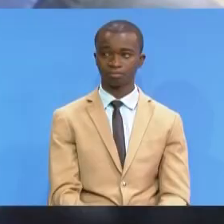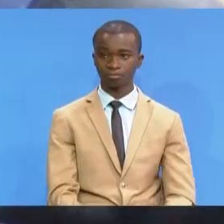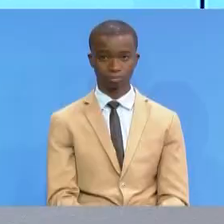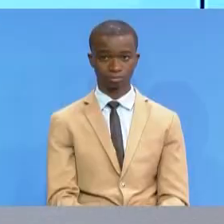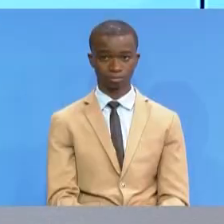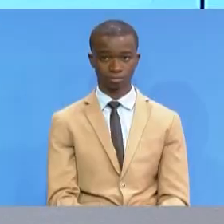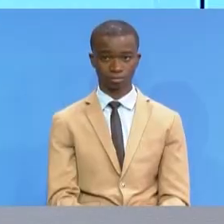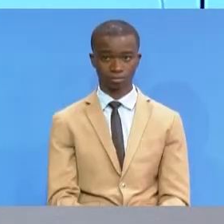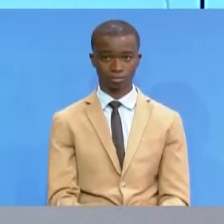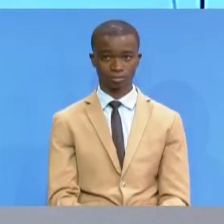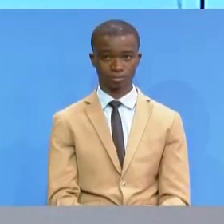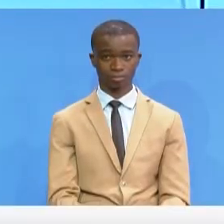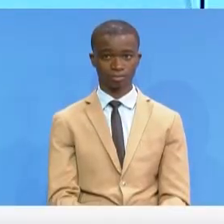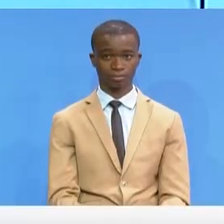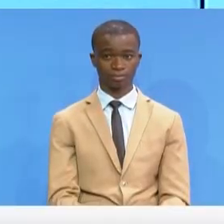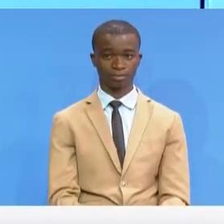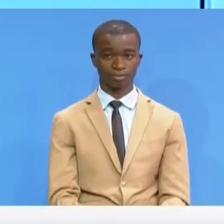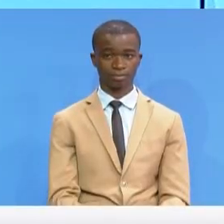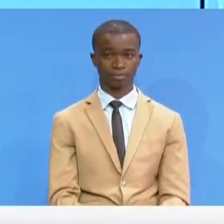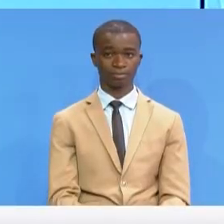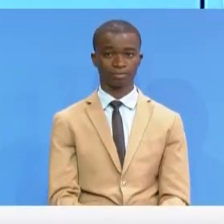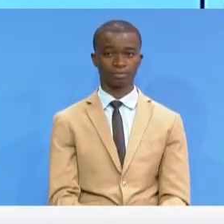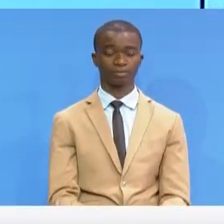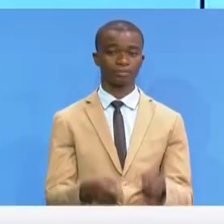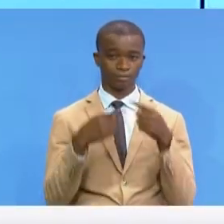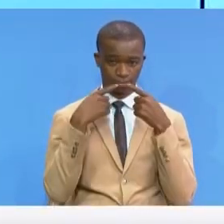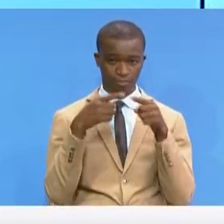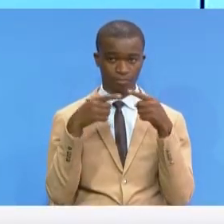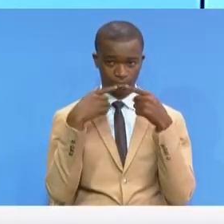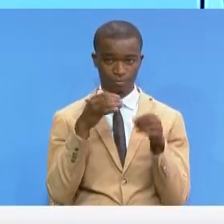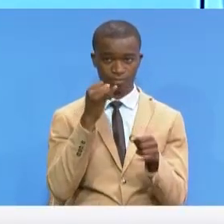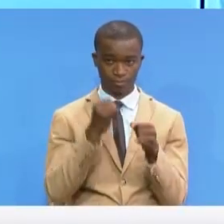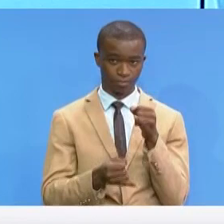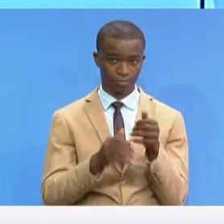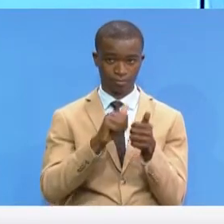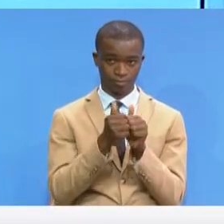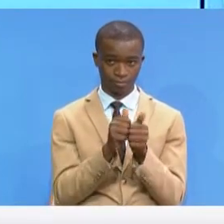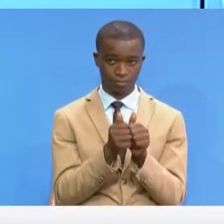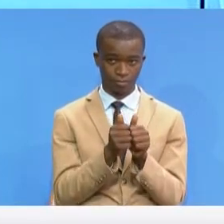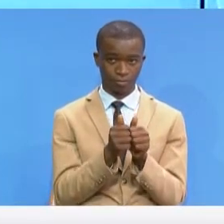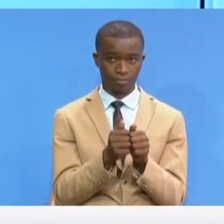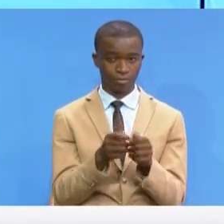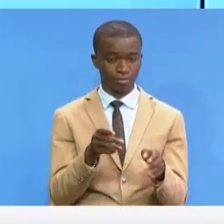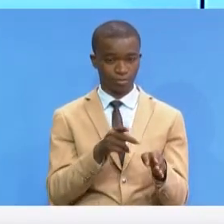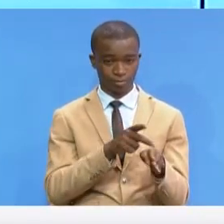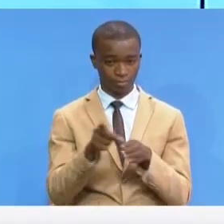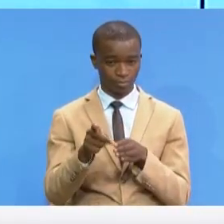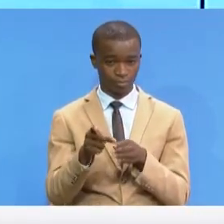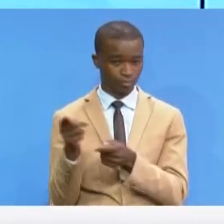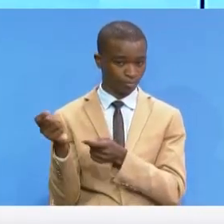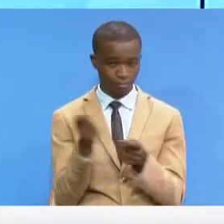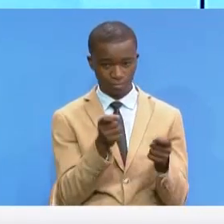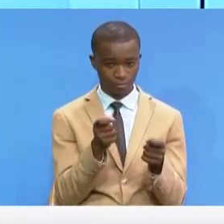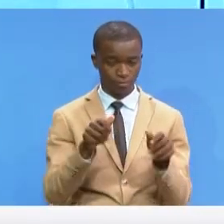Southern Province. And finally, we end the news on a sporting note. The Professional Golfers Association